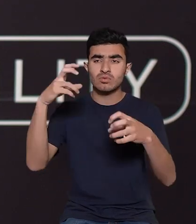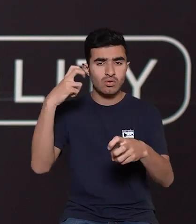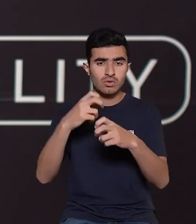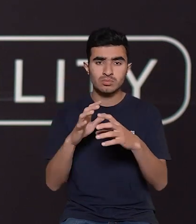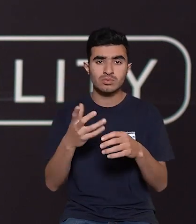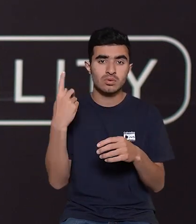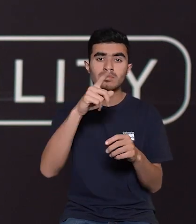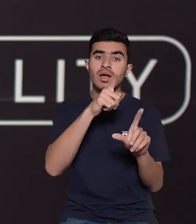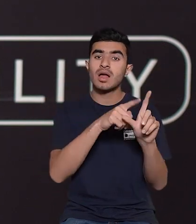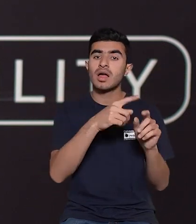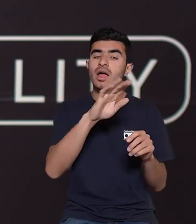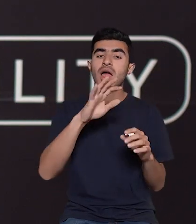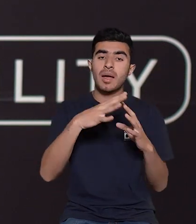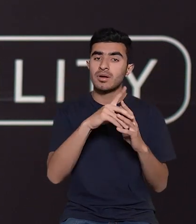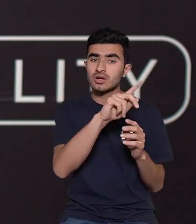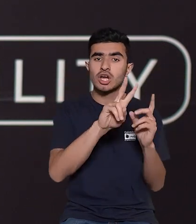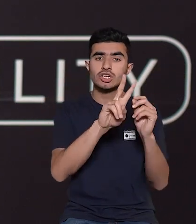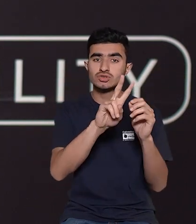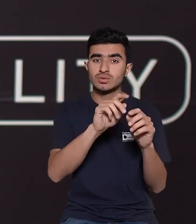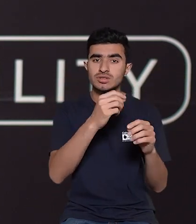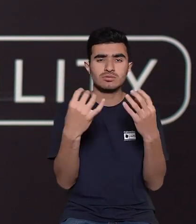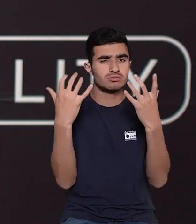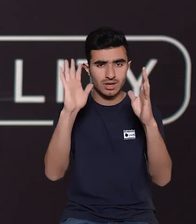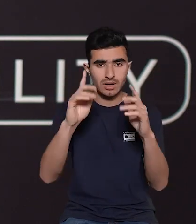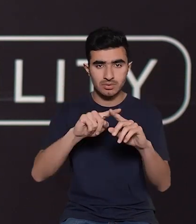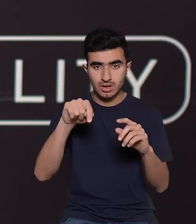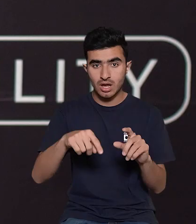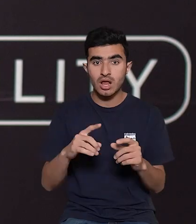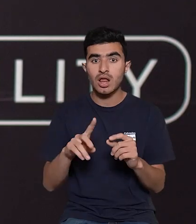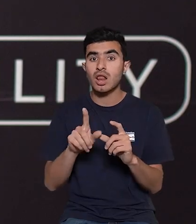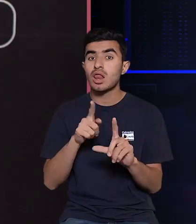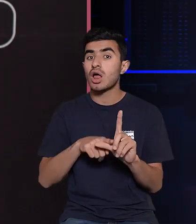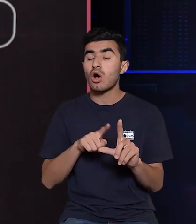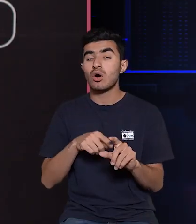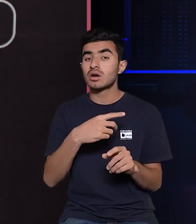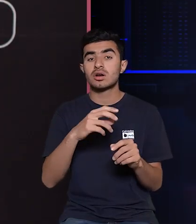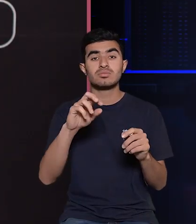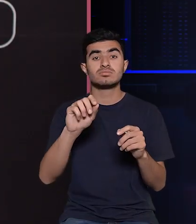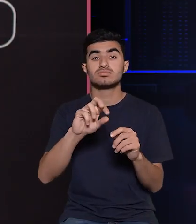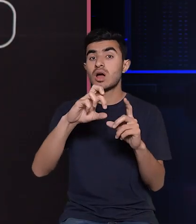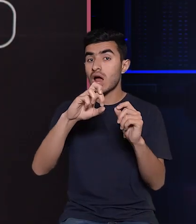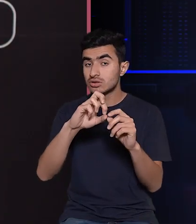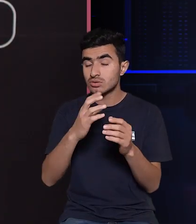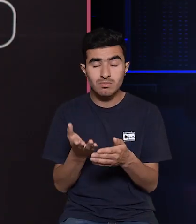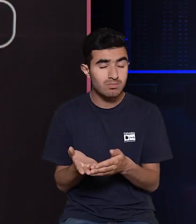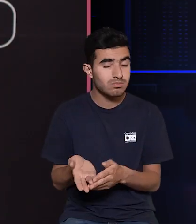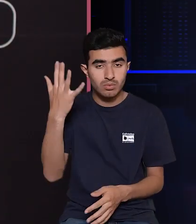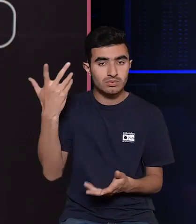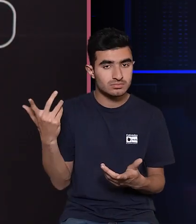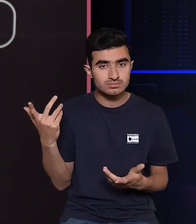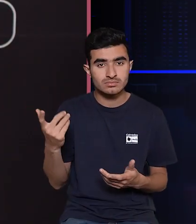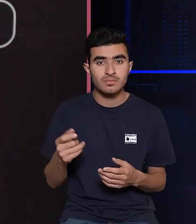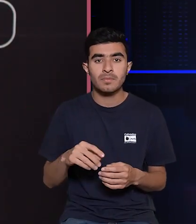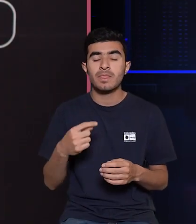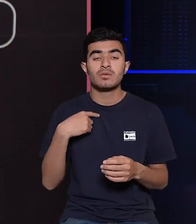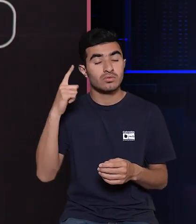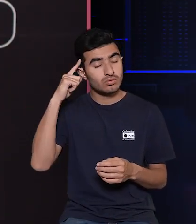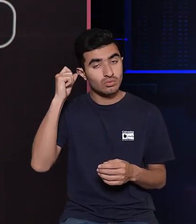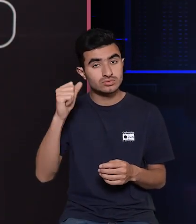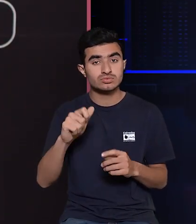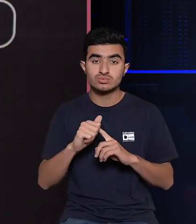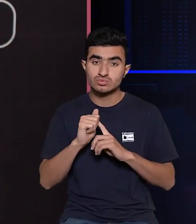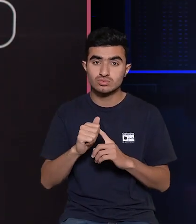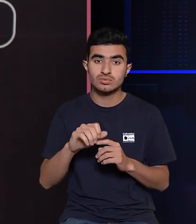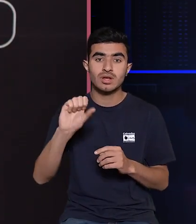you can think about, smog. A normal AQI in Florida is 20, in Lahore it hits 800. So this is a real